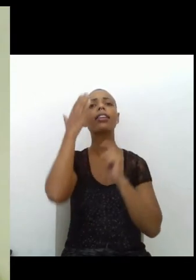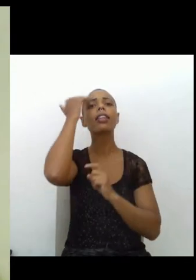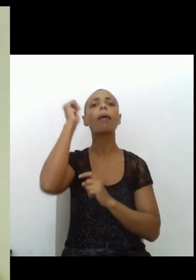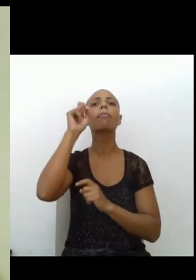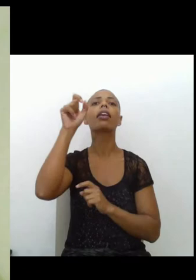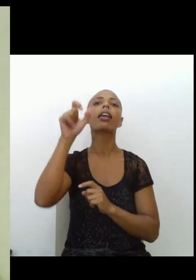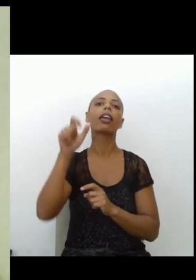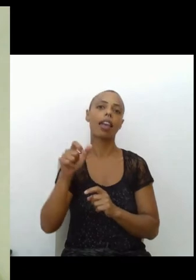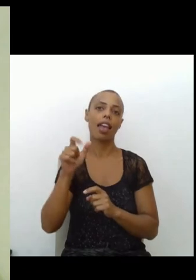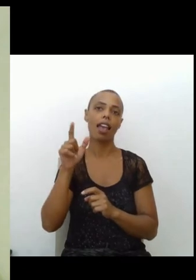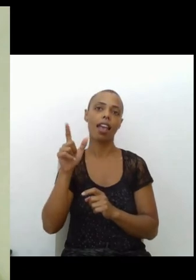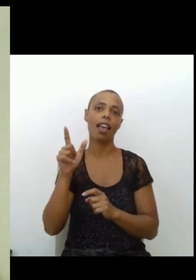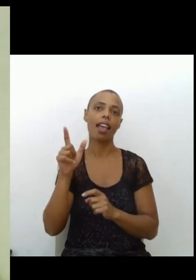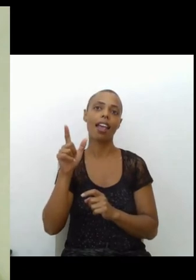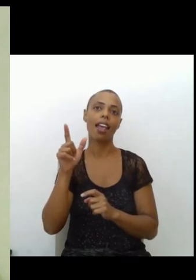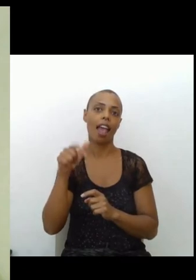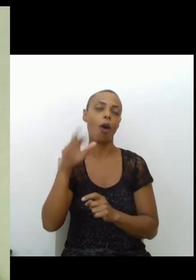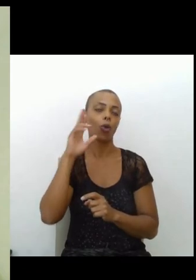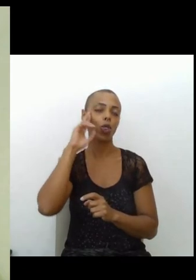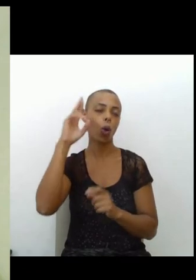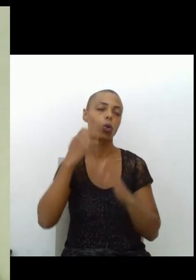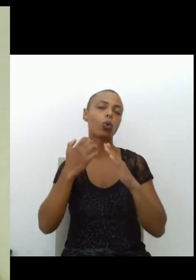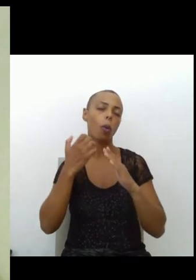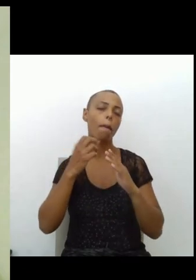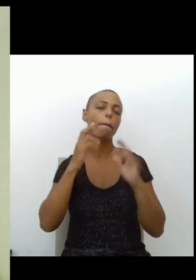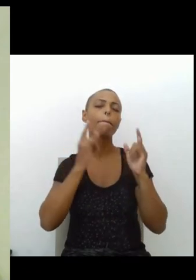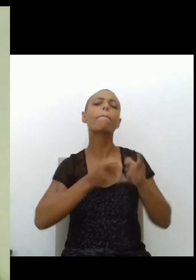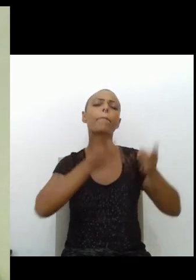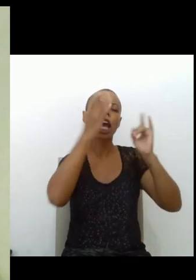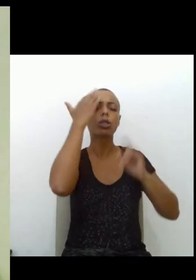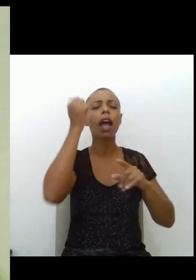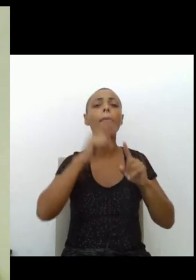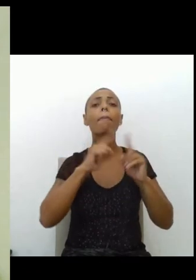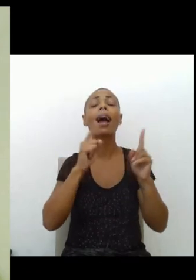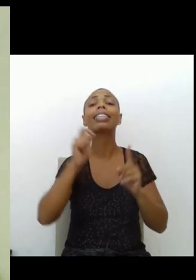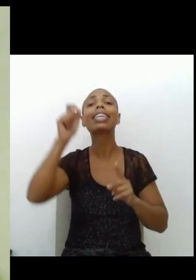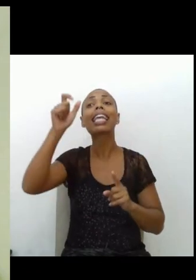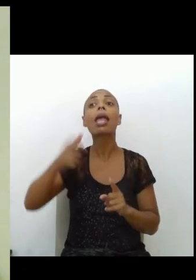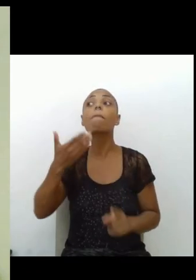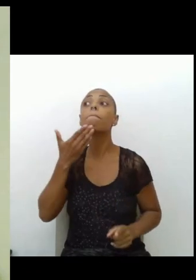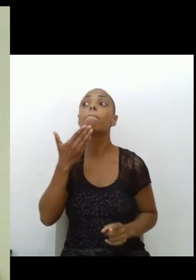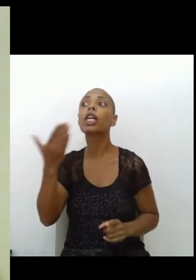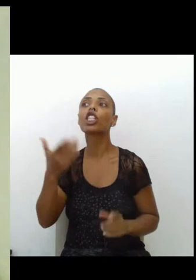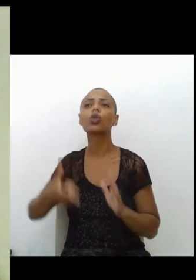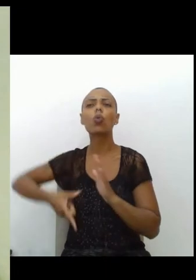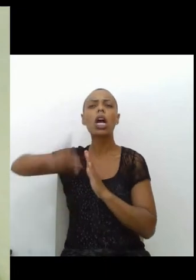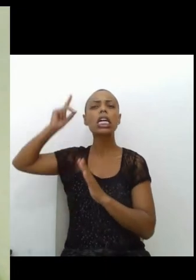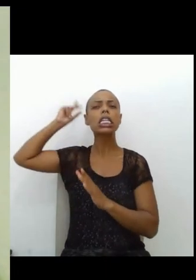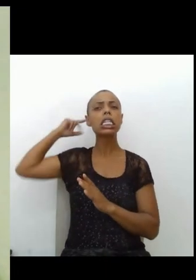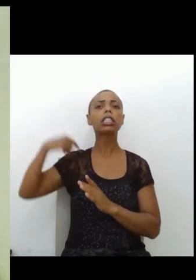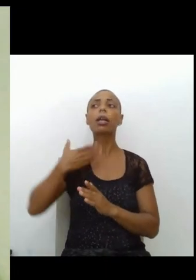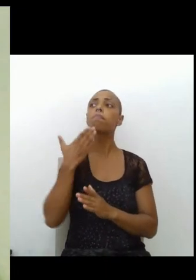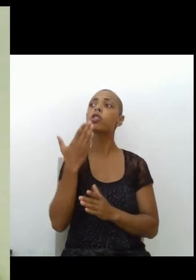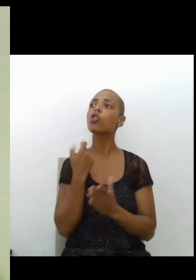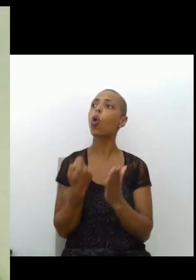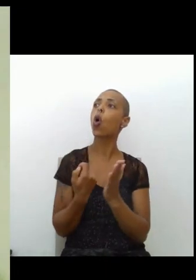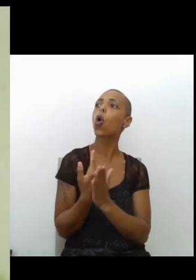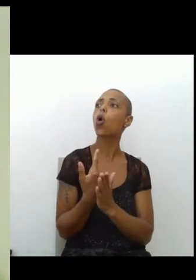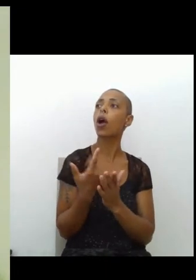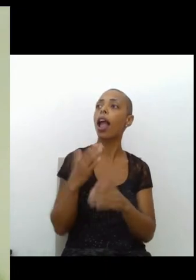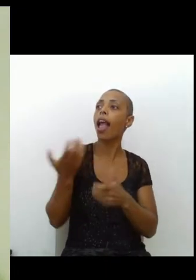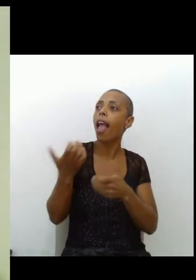but we don't talk about the clients very often but we can see that many of these icons were